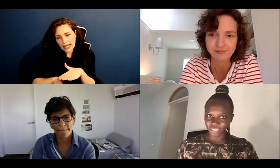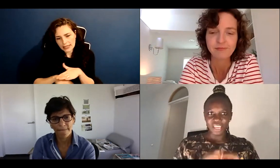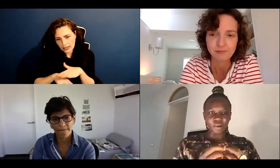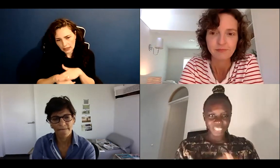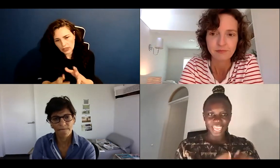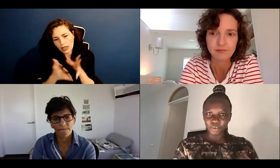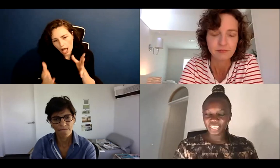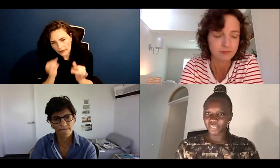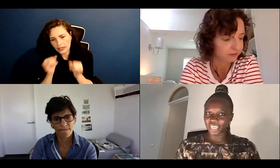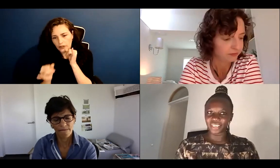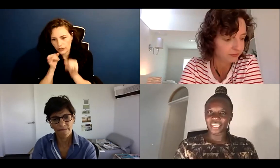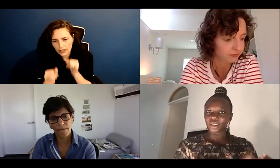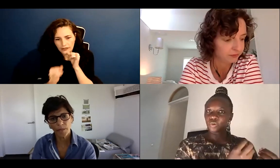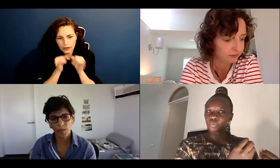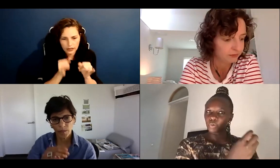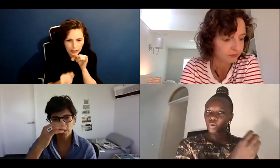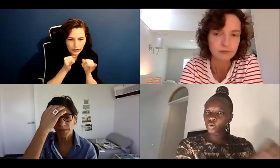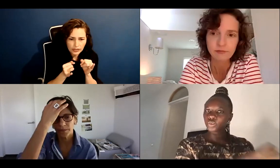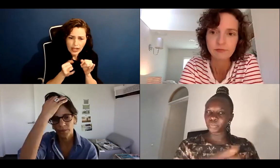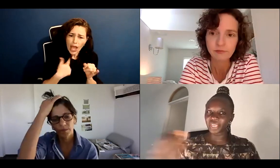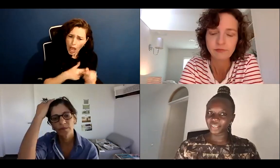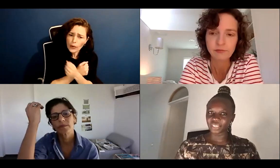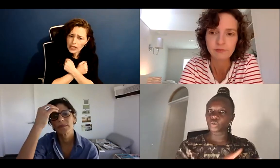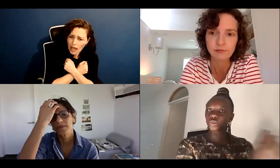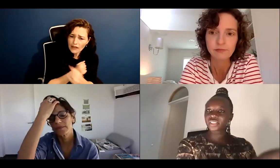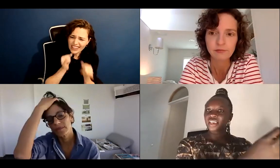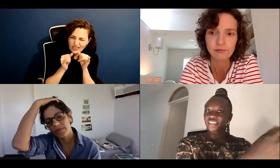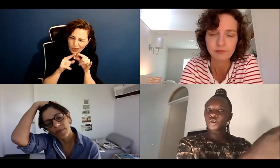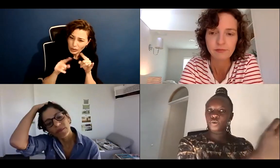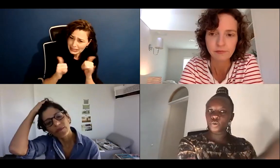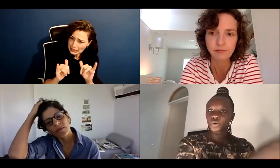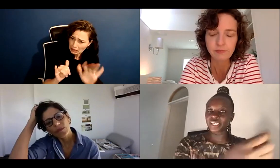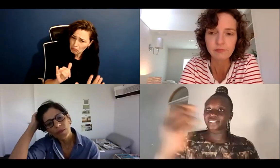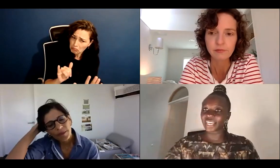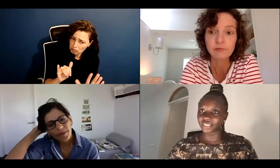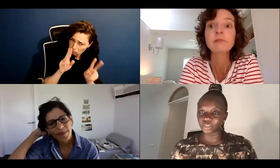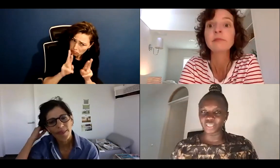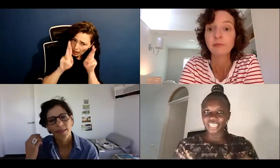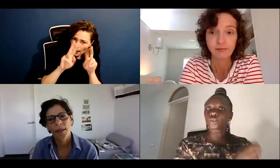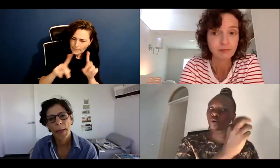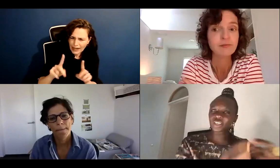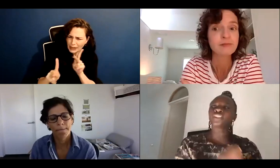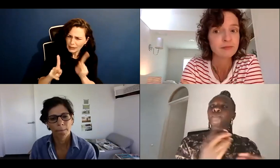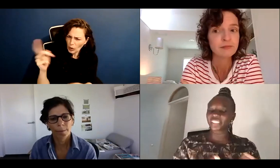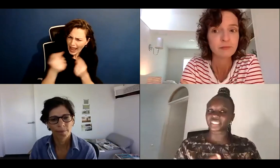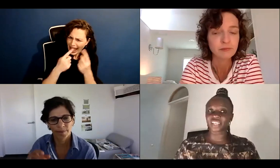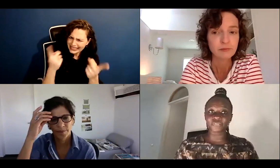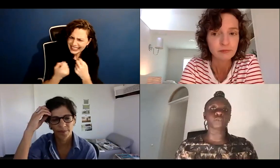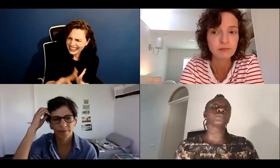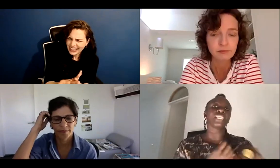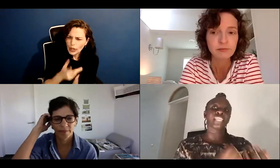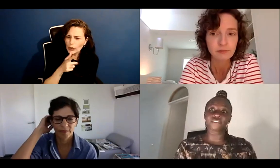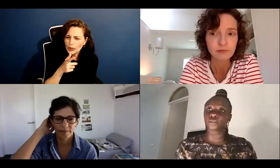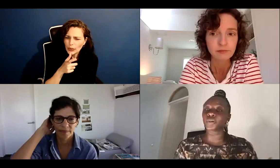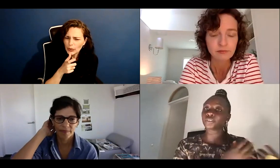lot. But everyone kept saying but who's your main character? Who's, who is telling the story? So all the basic stuff that